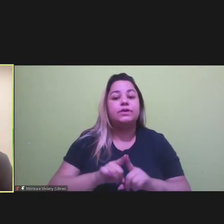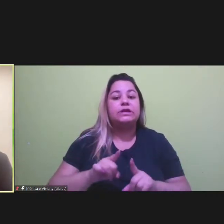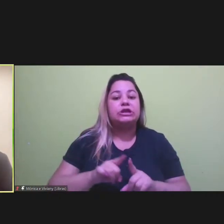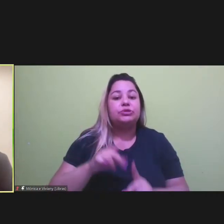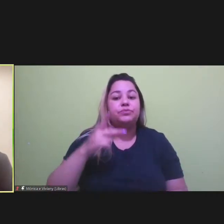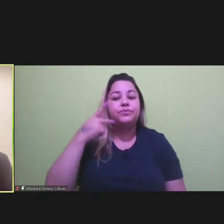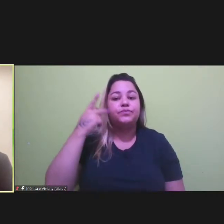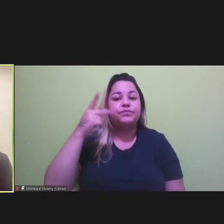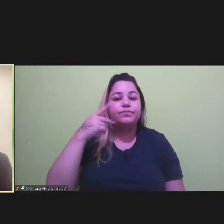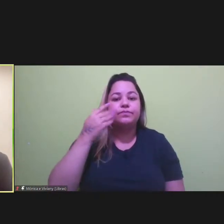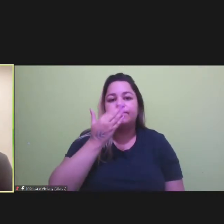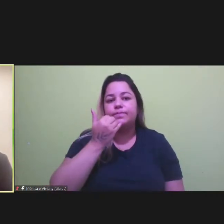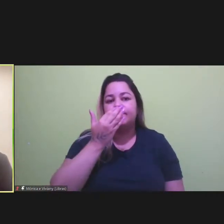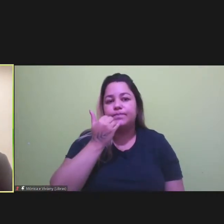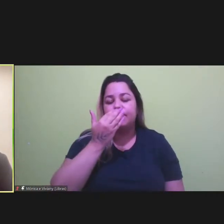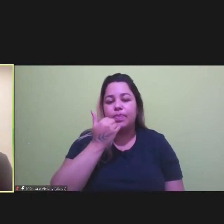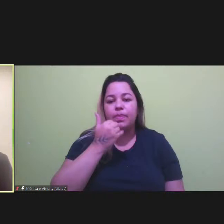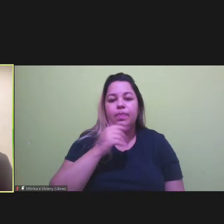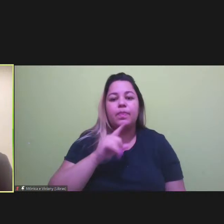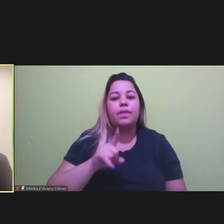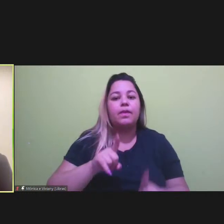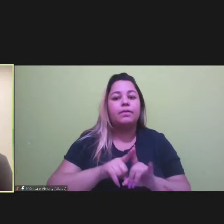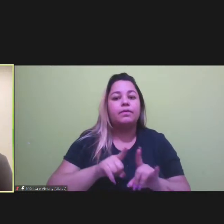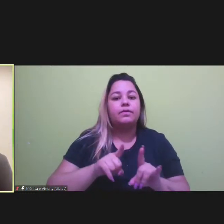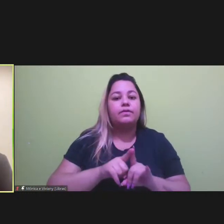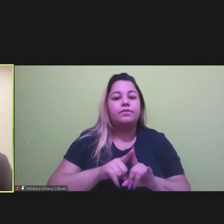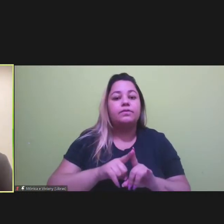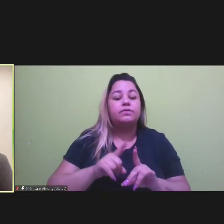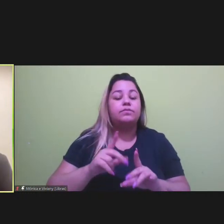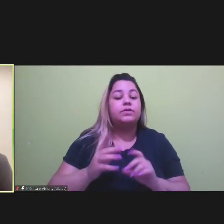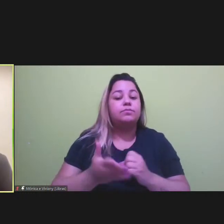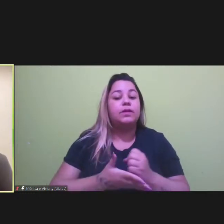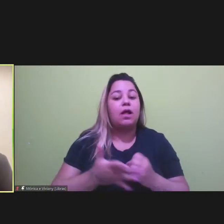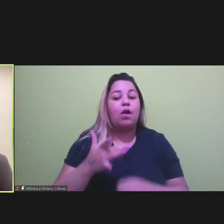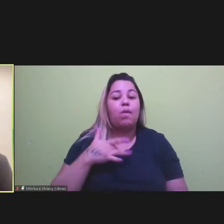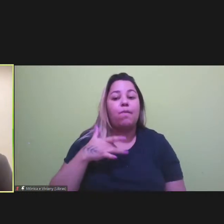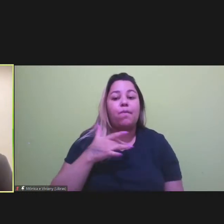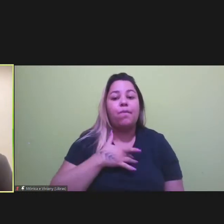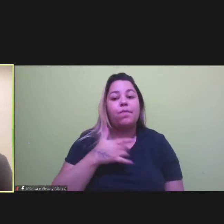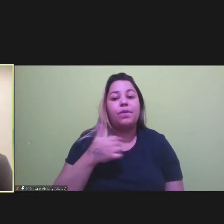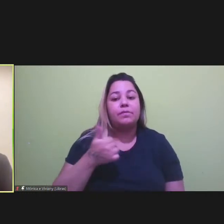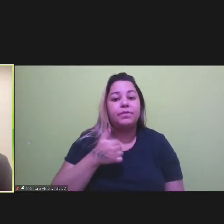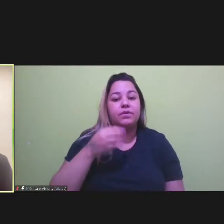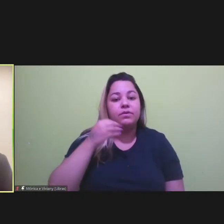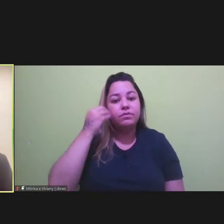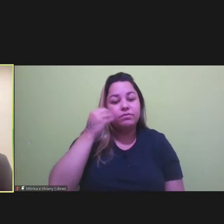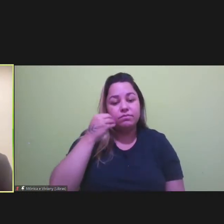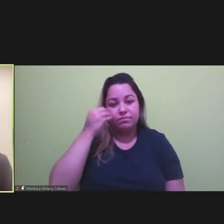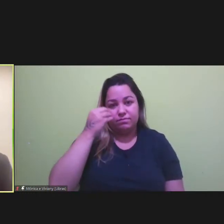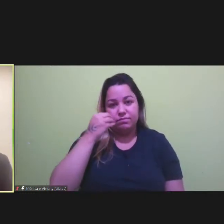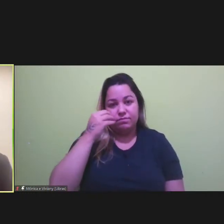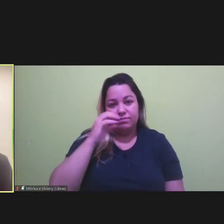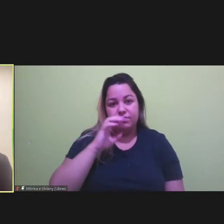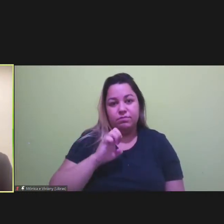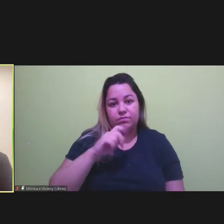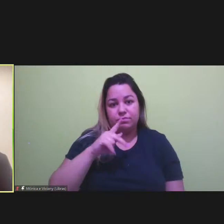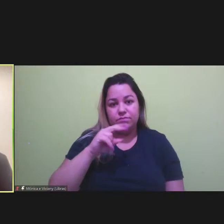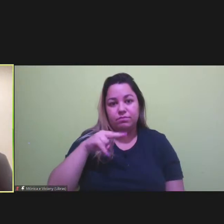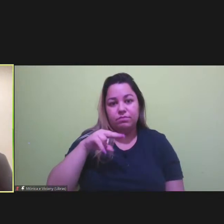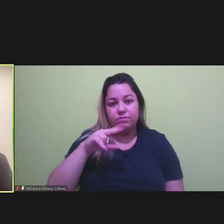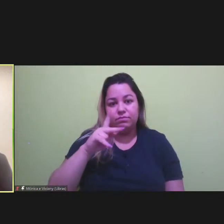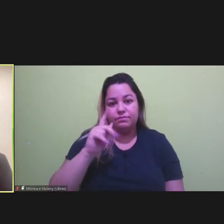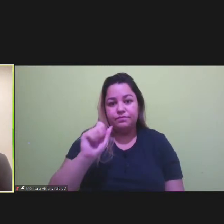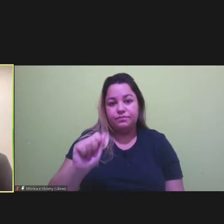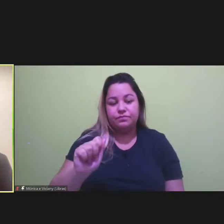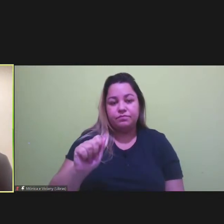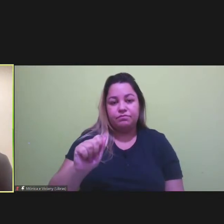and perspectives of the nutrition and food policies with emphasis on primary healthcare. And the first experience